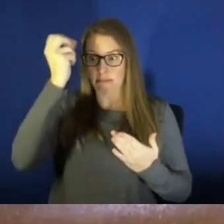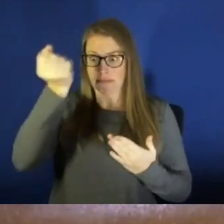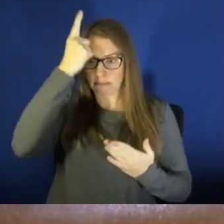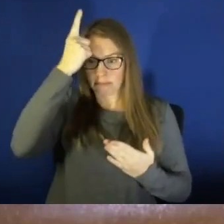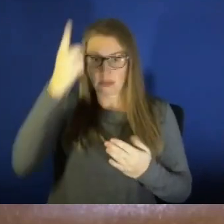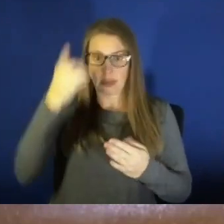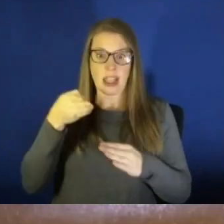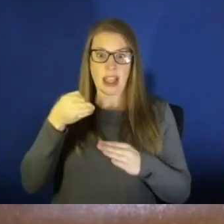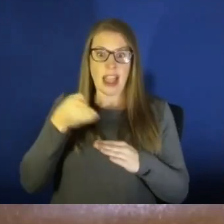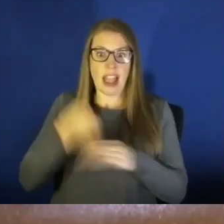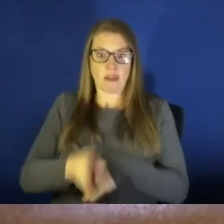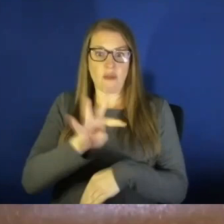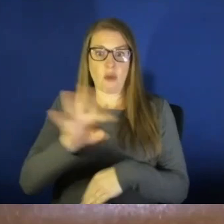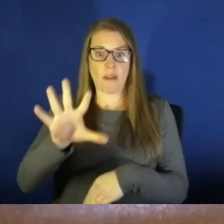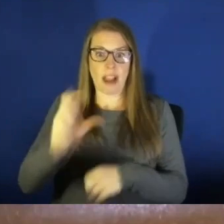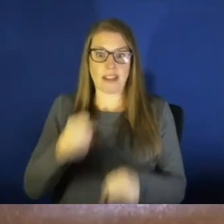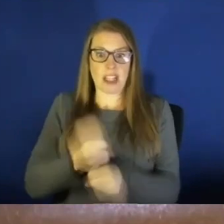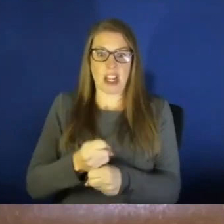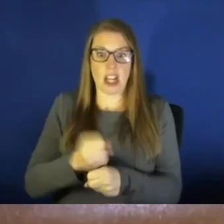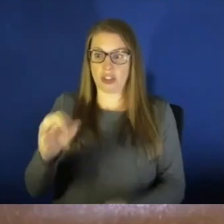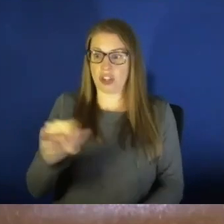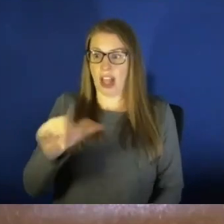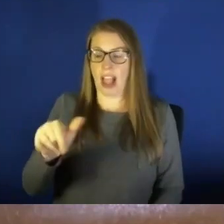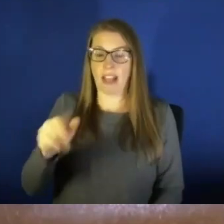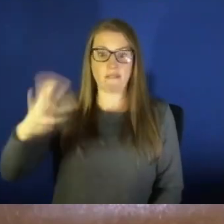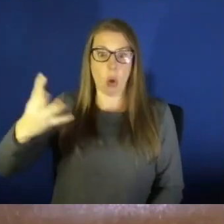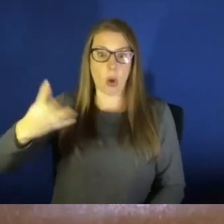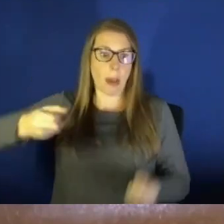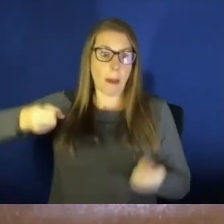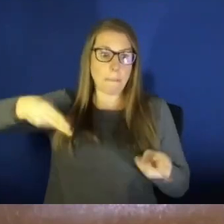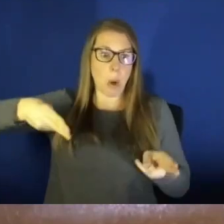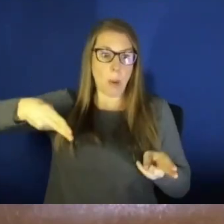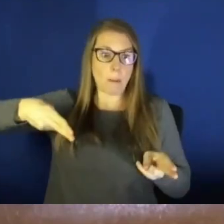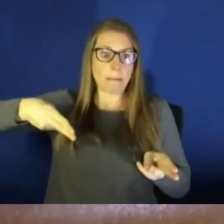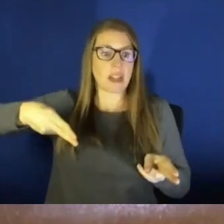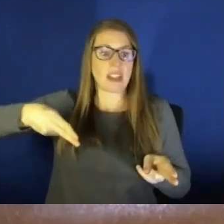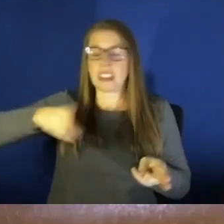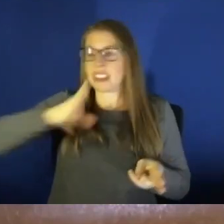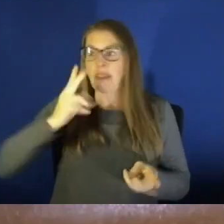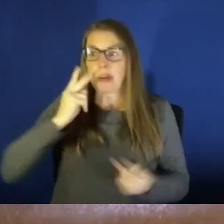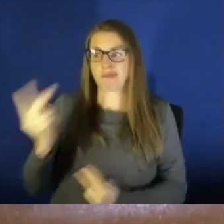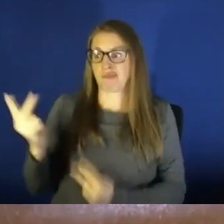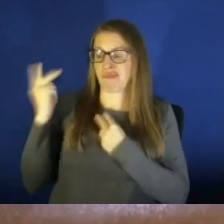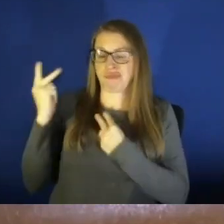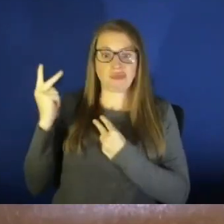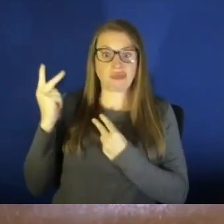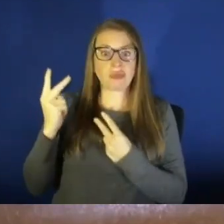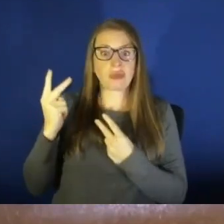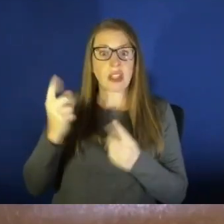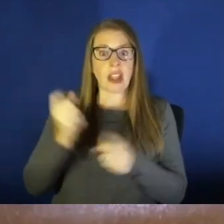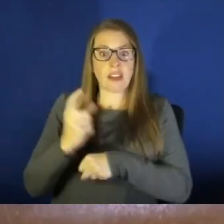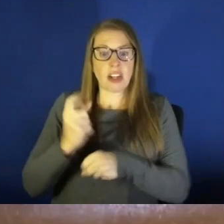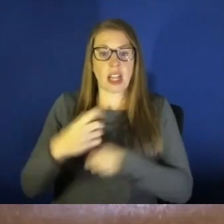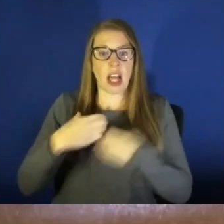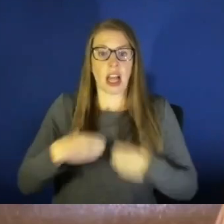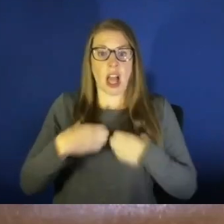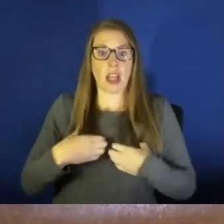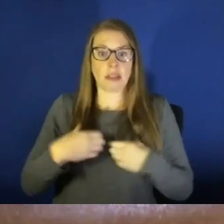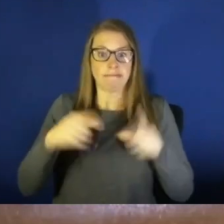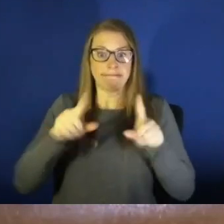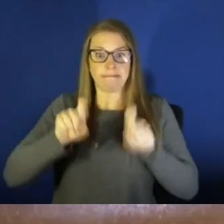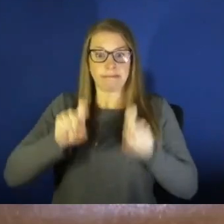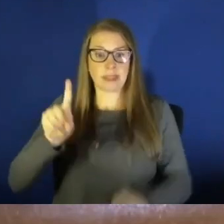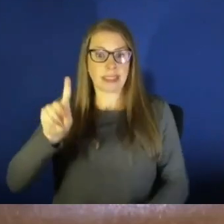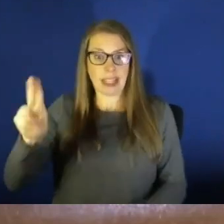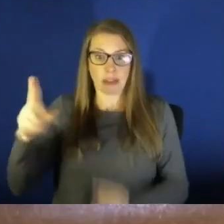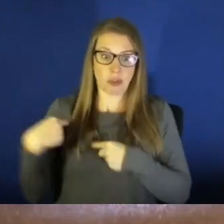cigarettes away on 4th of July and never looked back. And every year I get my lung screening over there at KU, and so far,